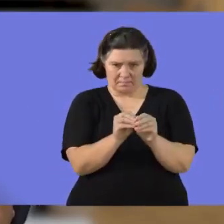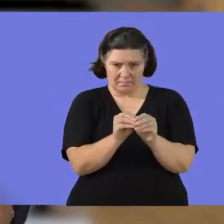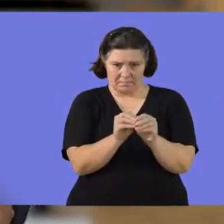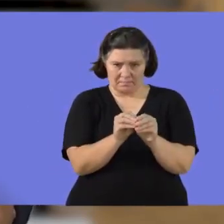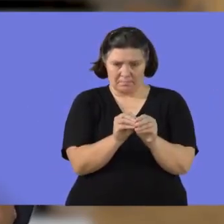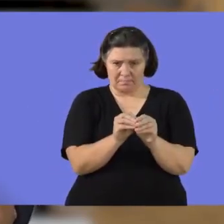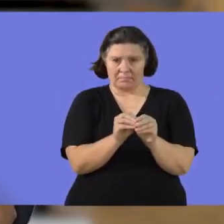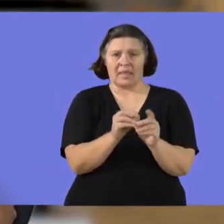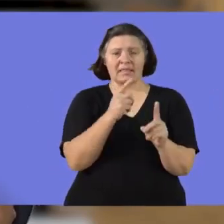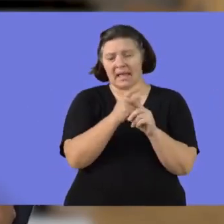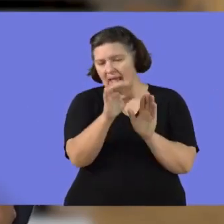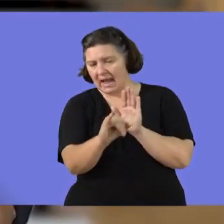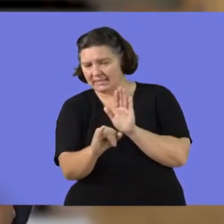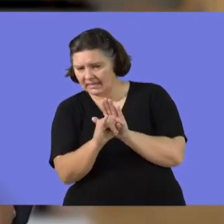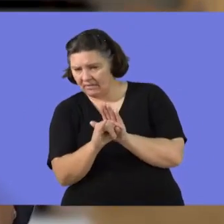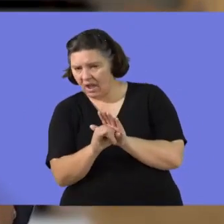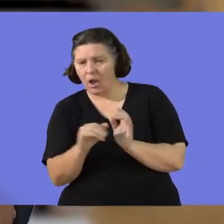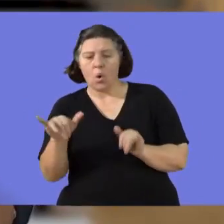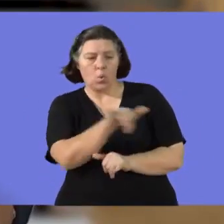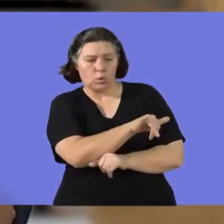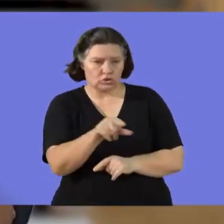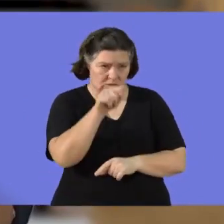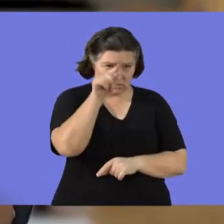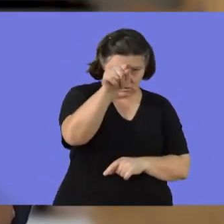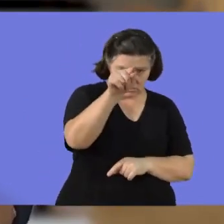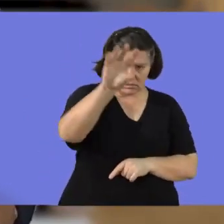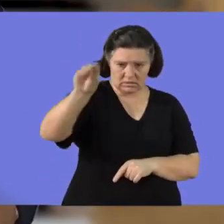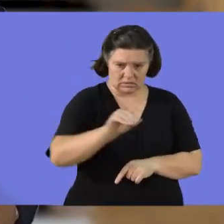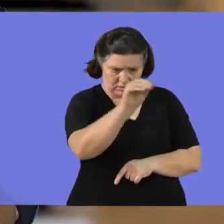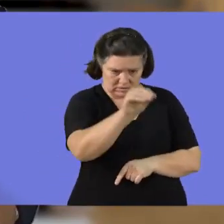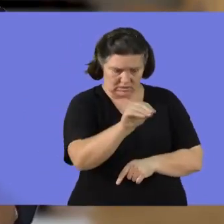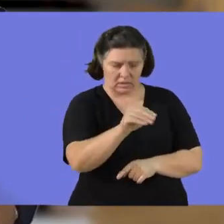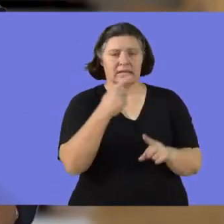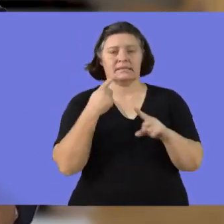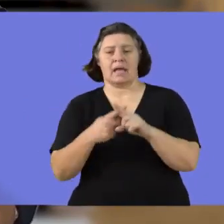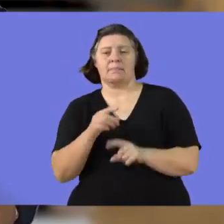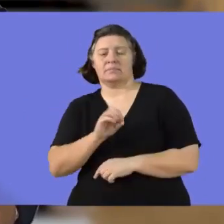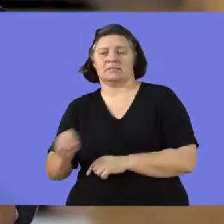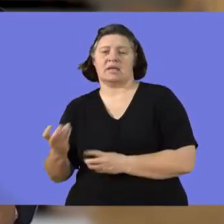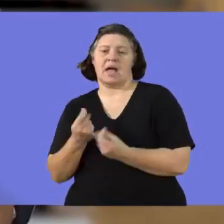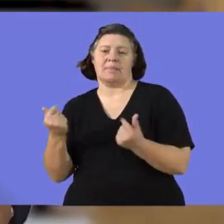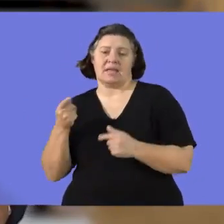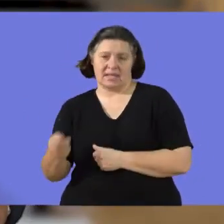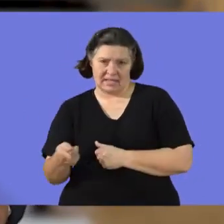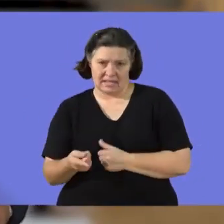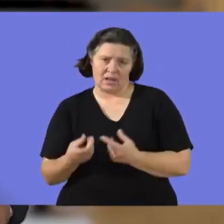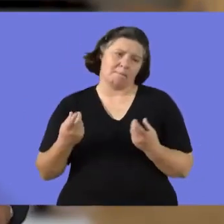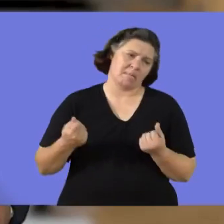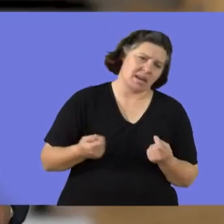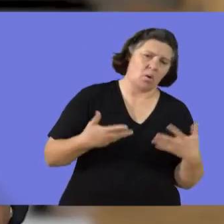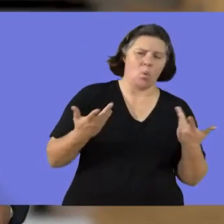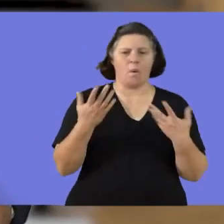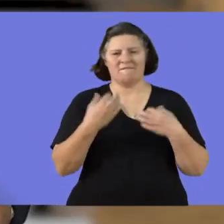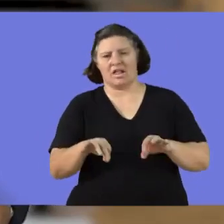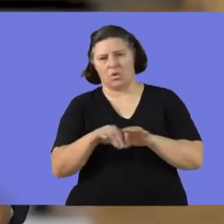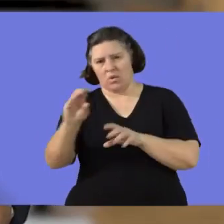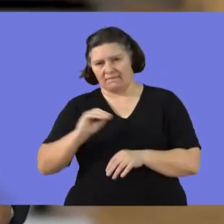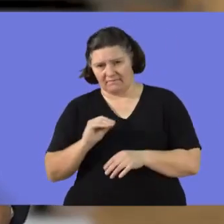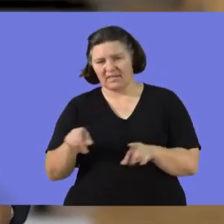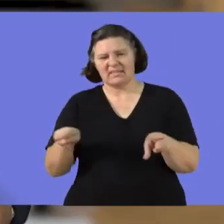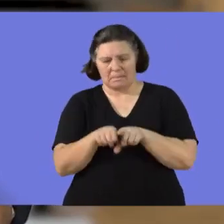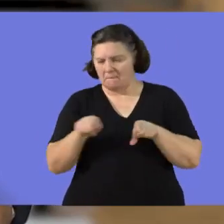a ratio, and then you identify the proportion, you multiply by the sum of money or the sum of